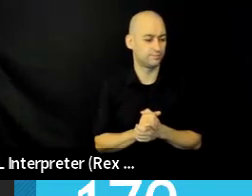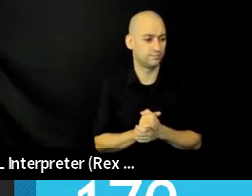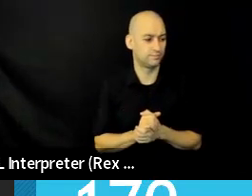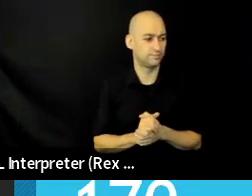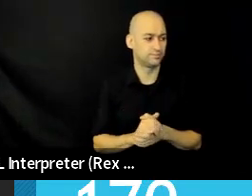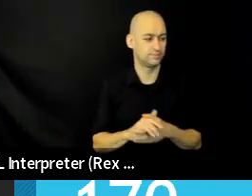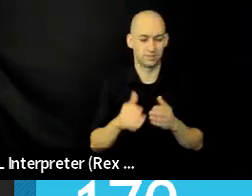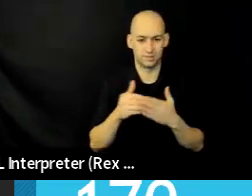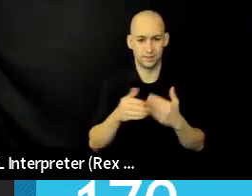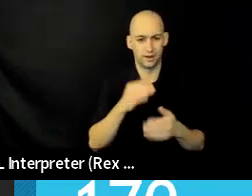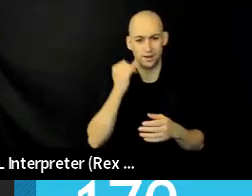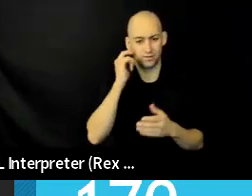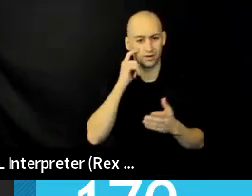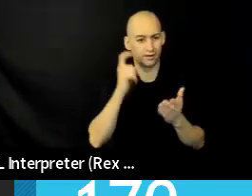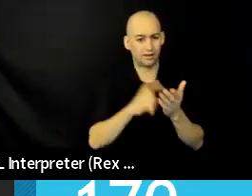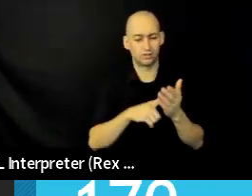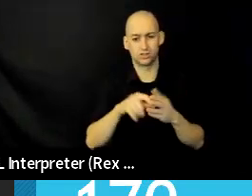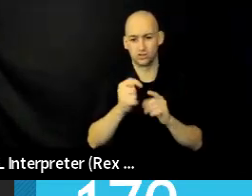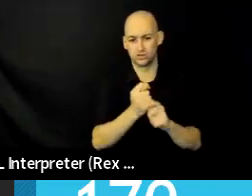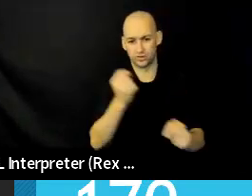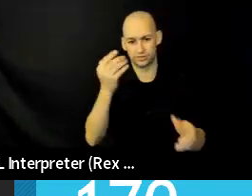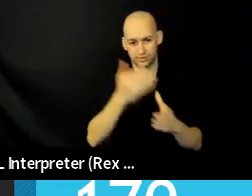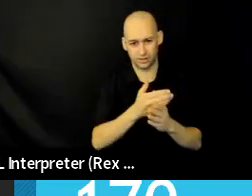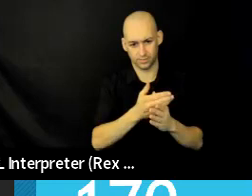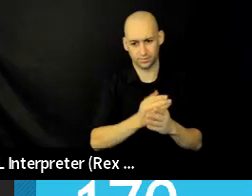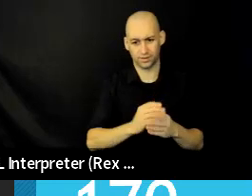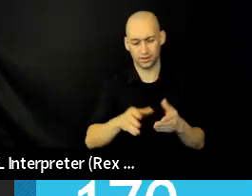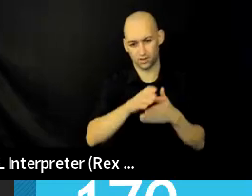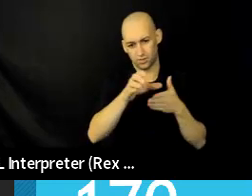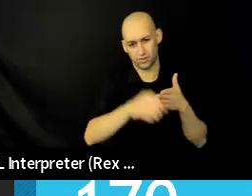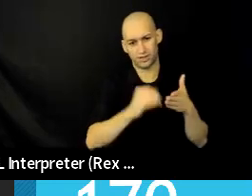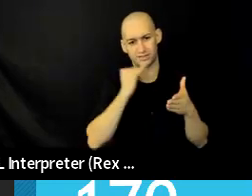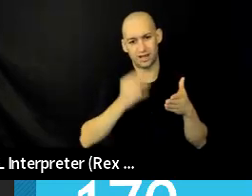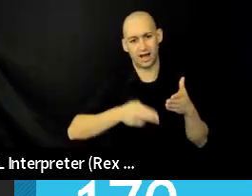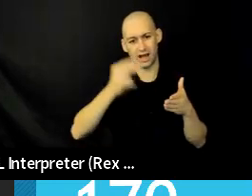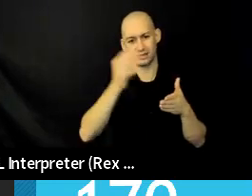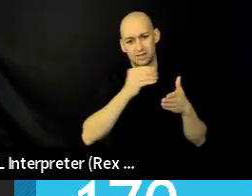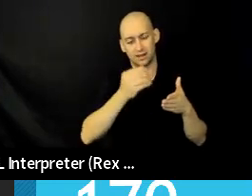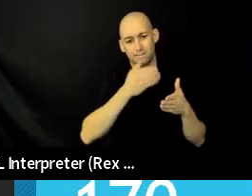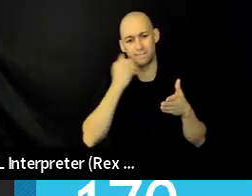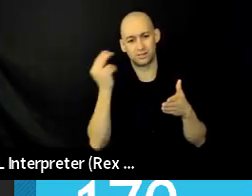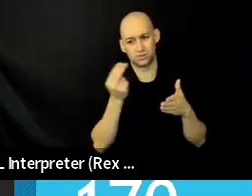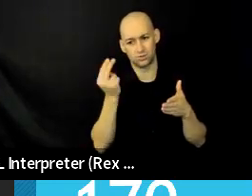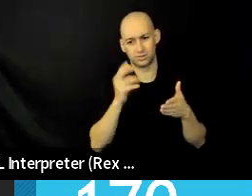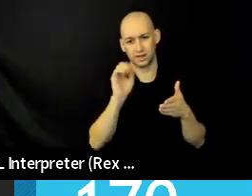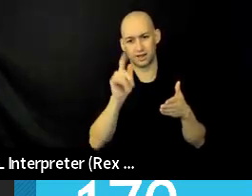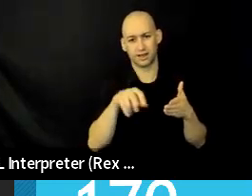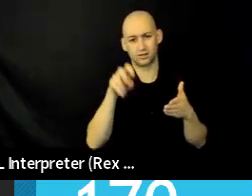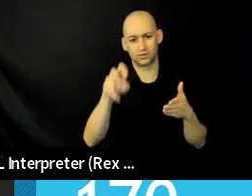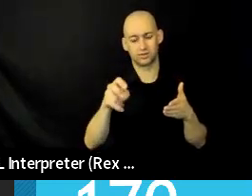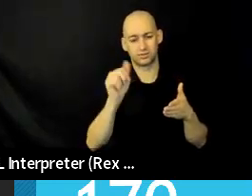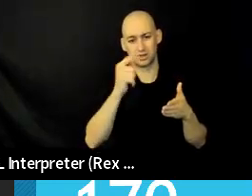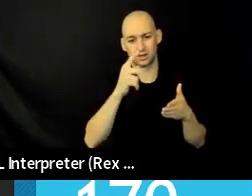Despite acknowledging that this is a truck stop and concluding it's the highest and best use, the Caltrans appraisal